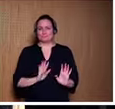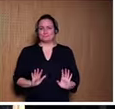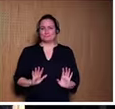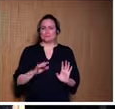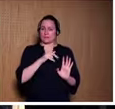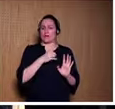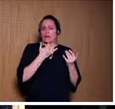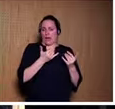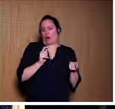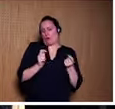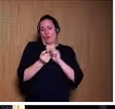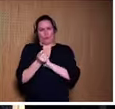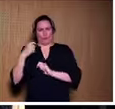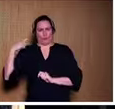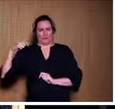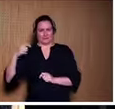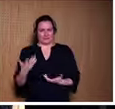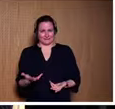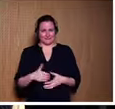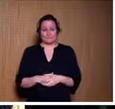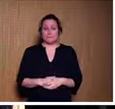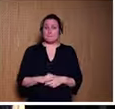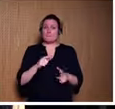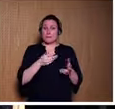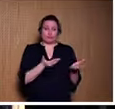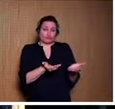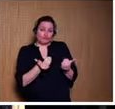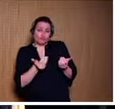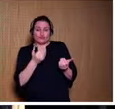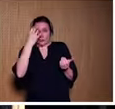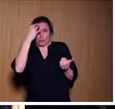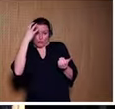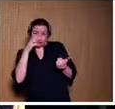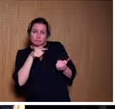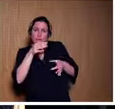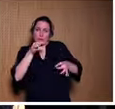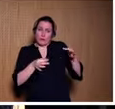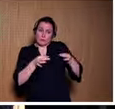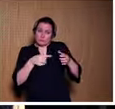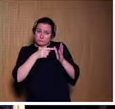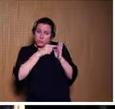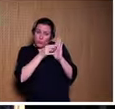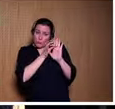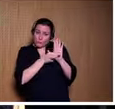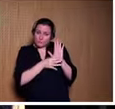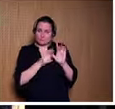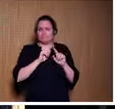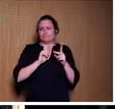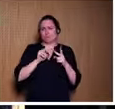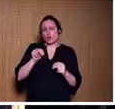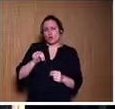bringing together politicians, members of parliament, mainly from the Americas, North and South